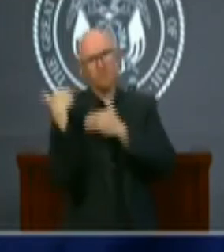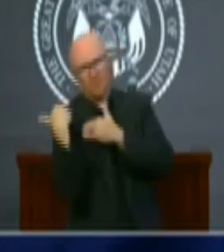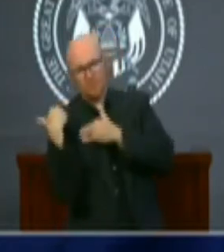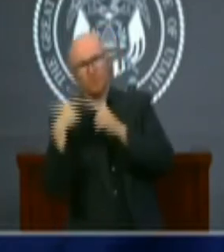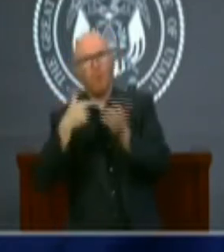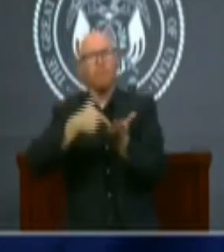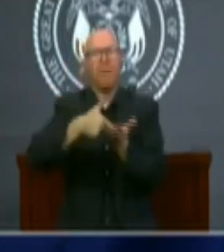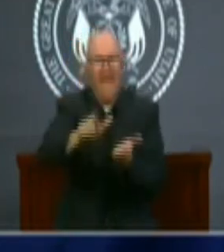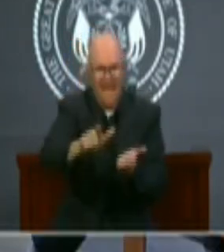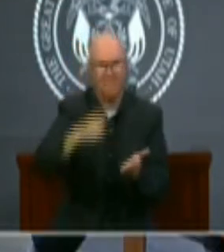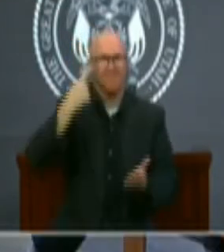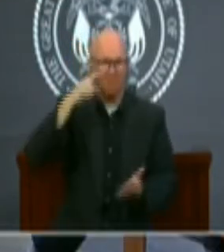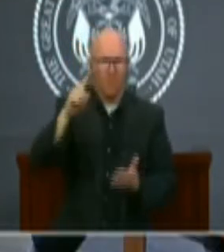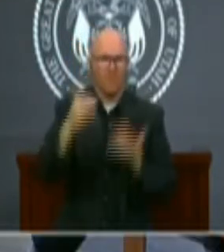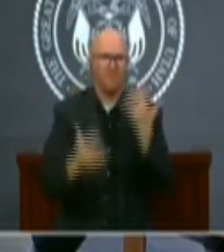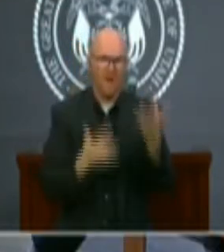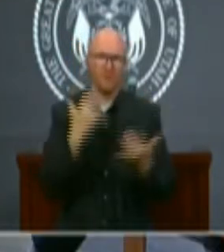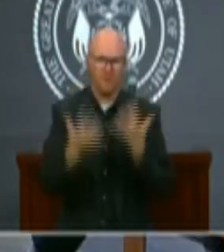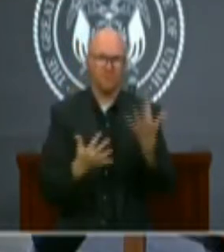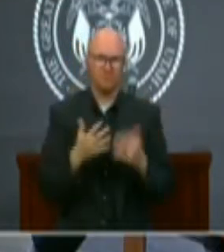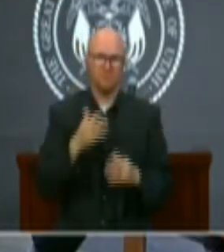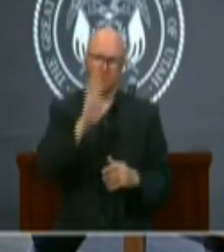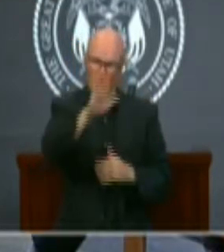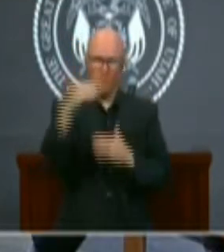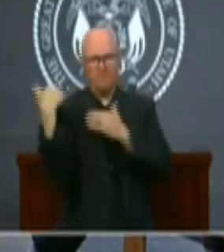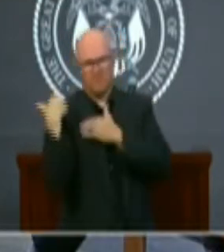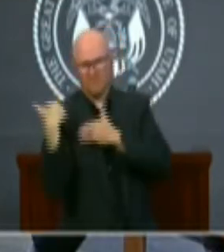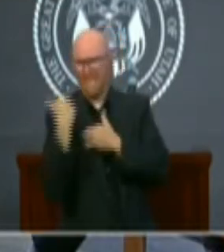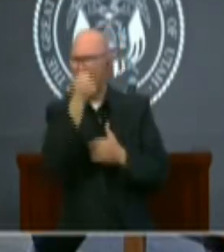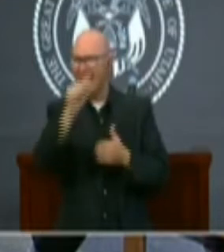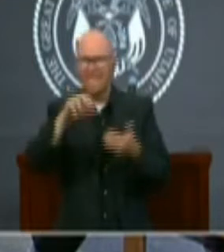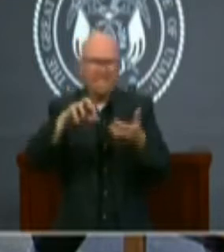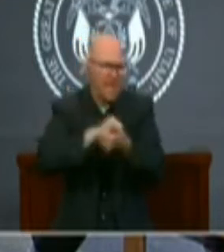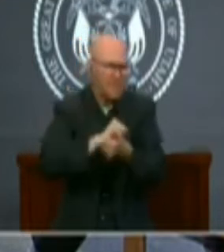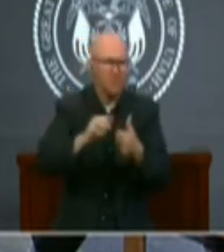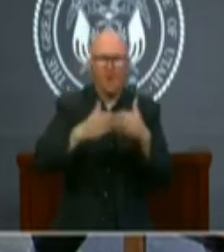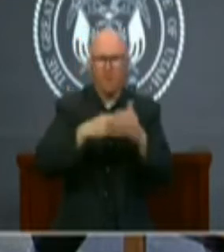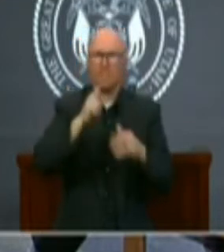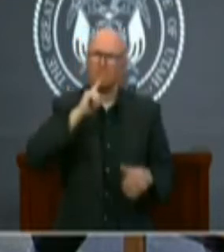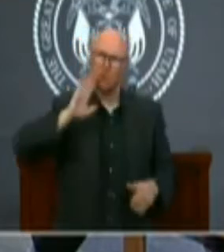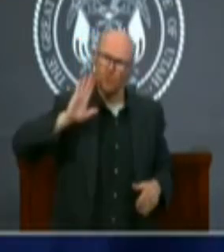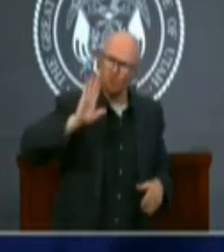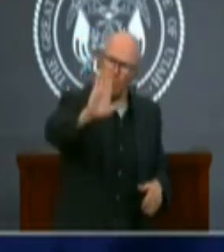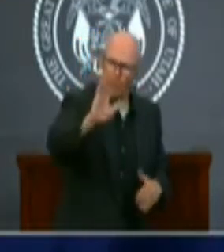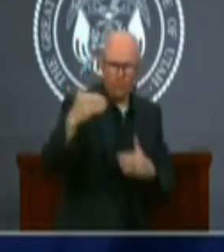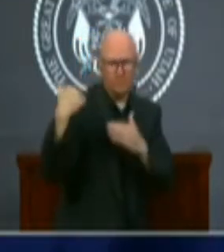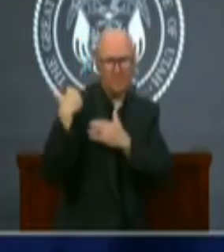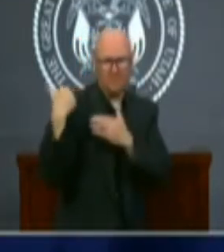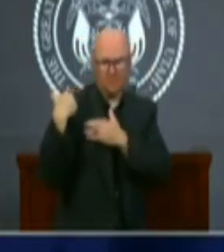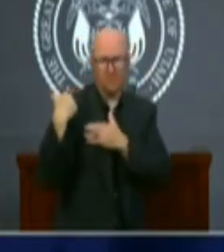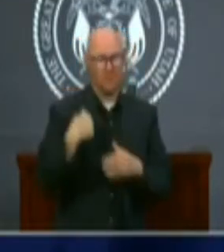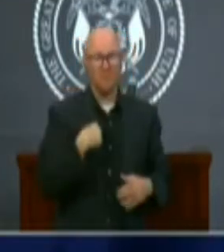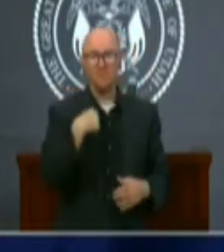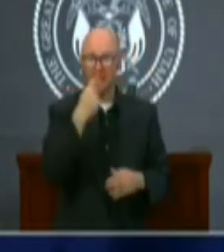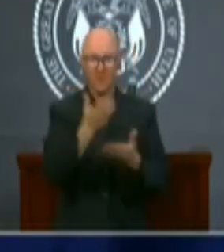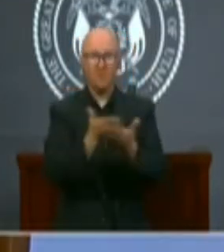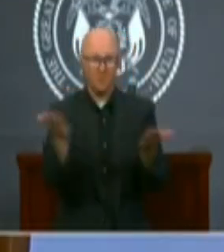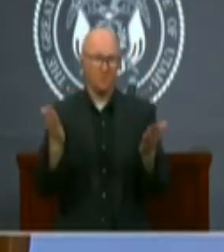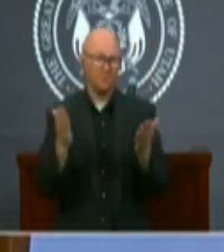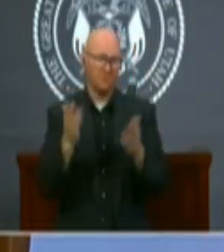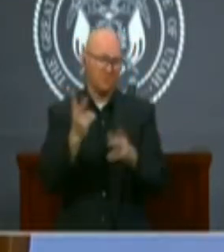paying to have that fire put out and any damages that occur. So again, just be extremely careful. So to be